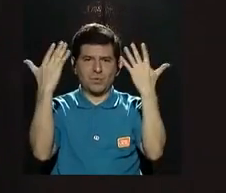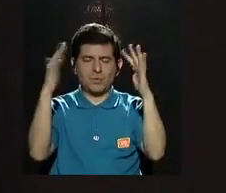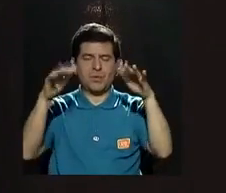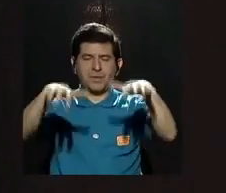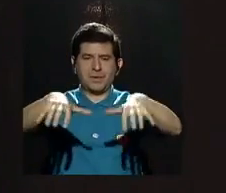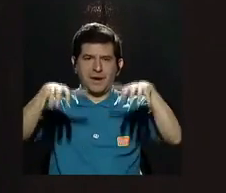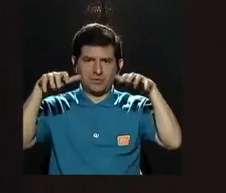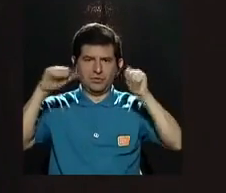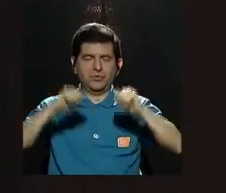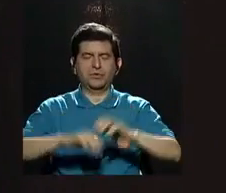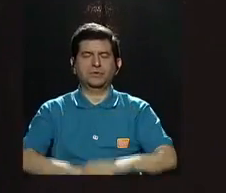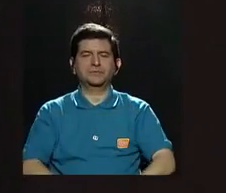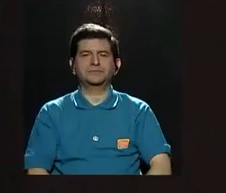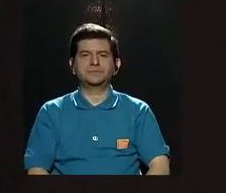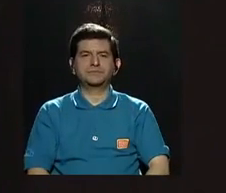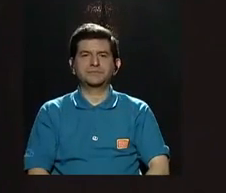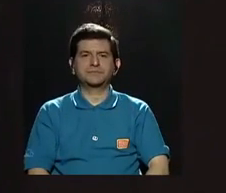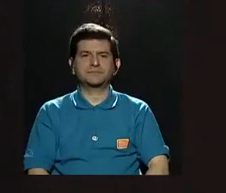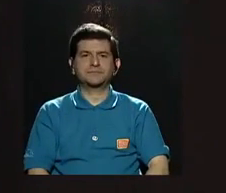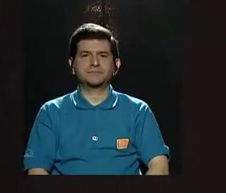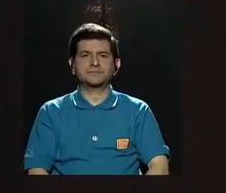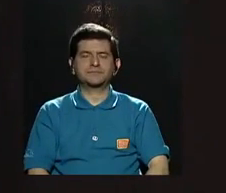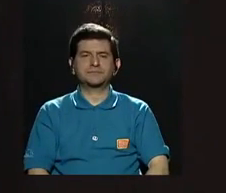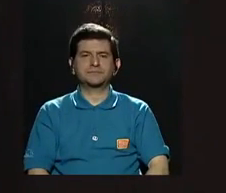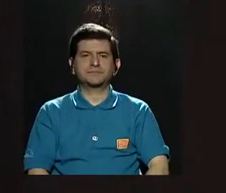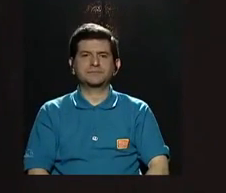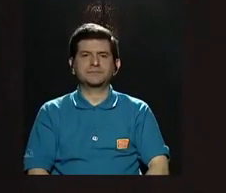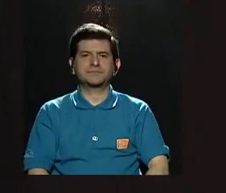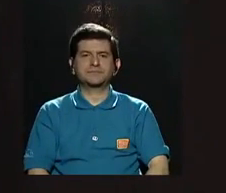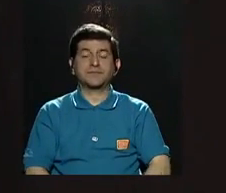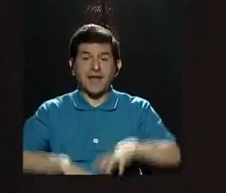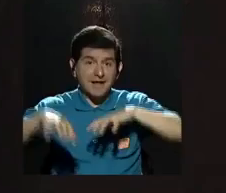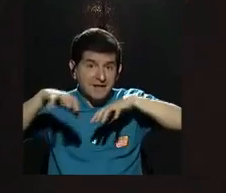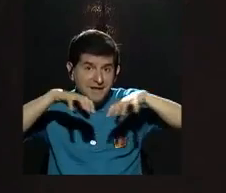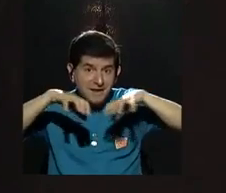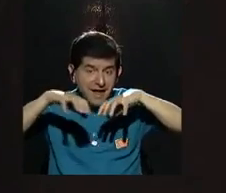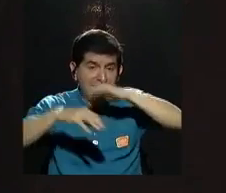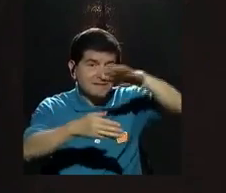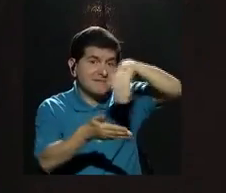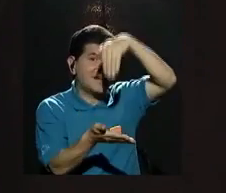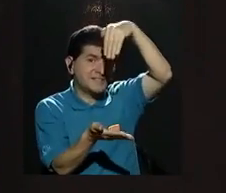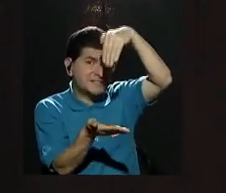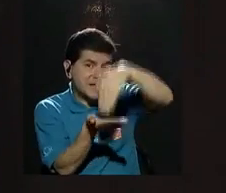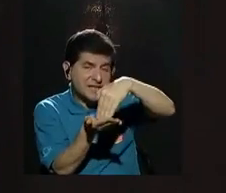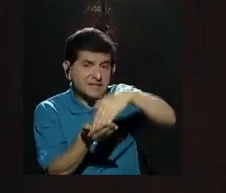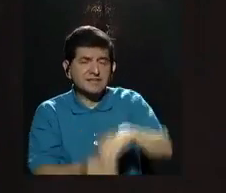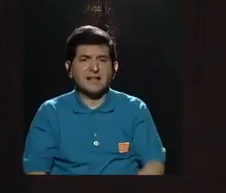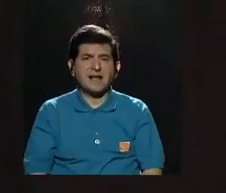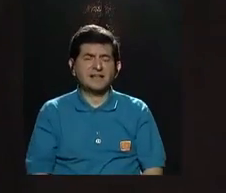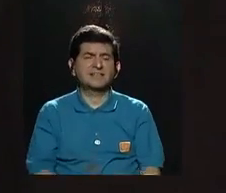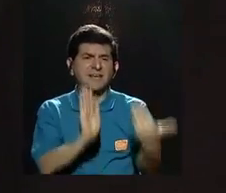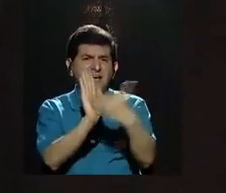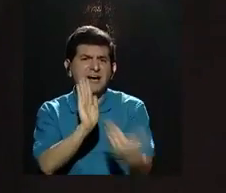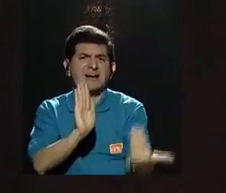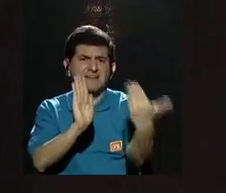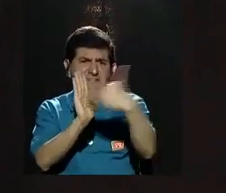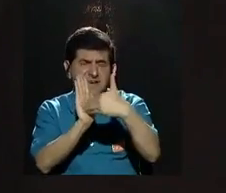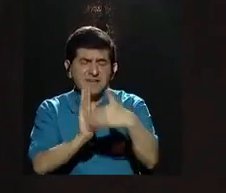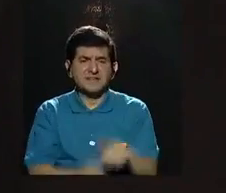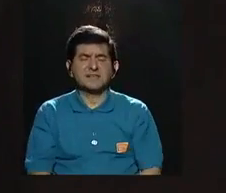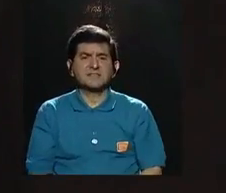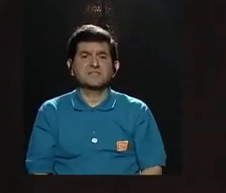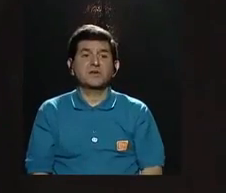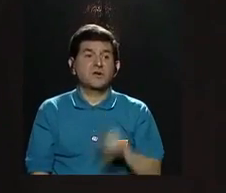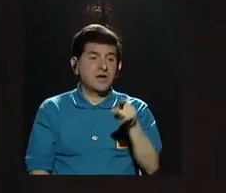The pivotal event of the civil rights movement, the Montgomery bus boycott, and Dr. King